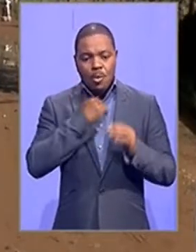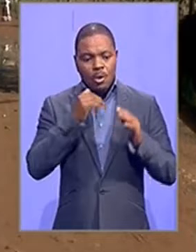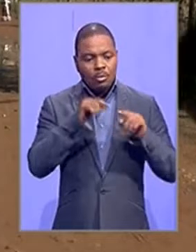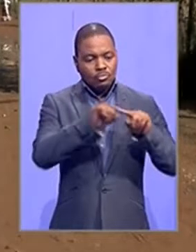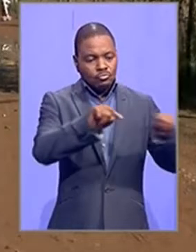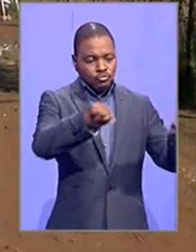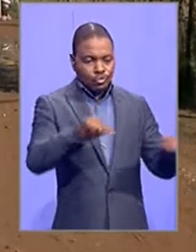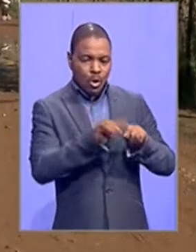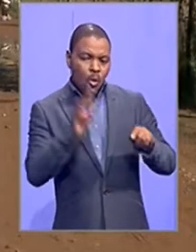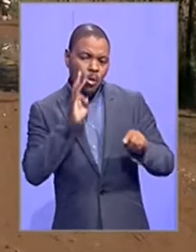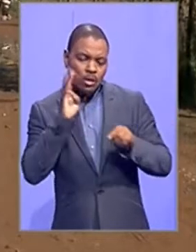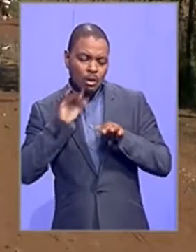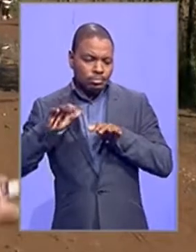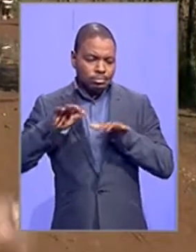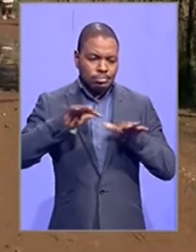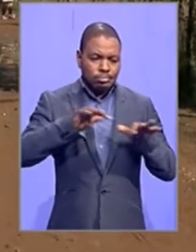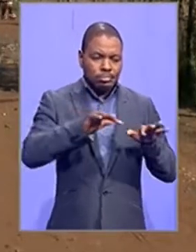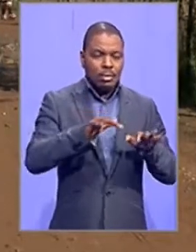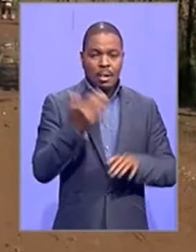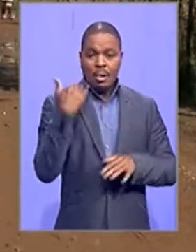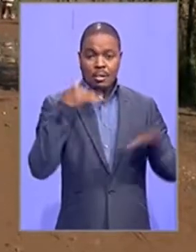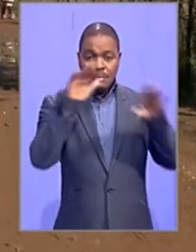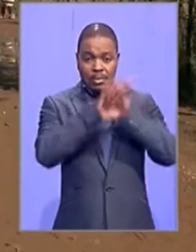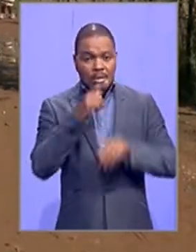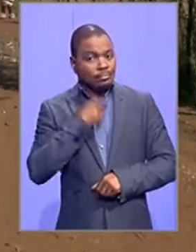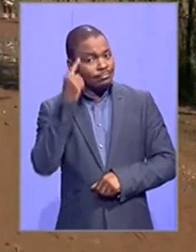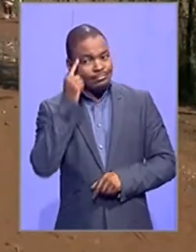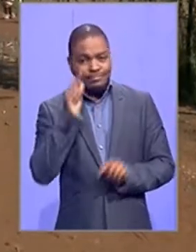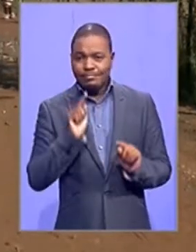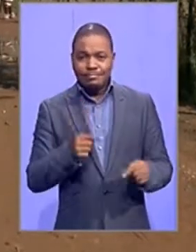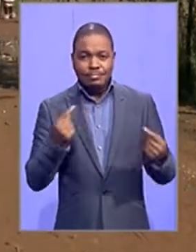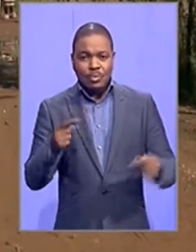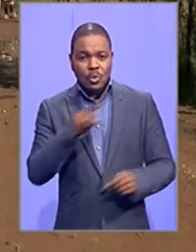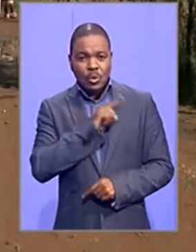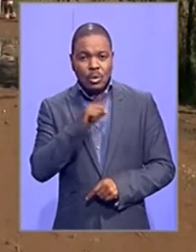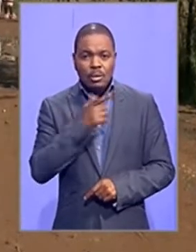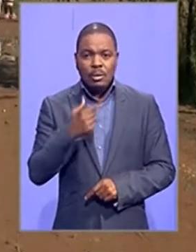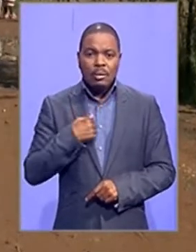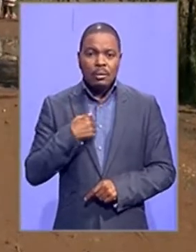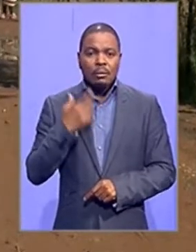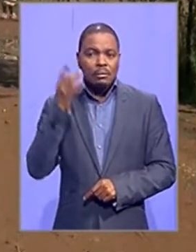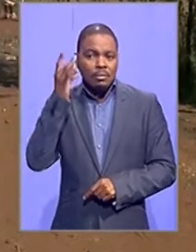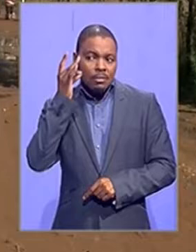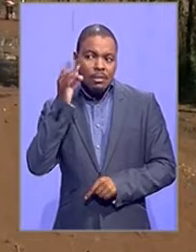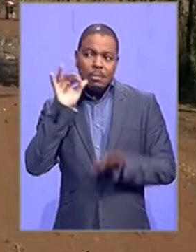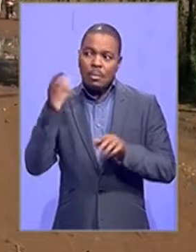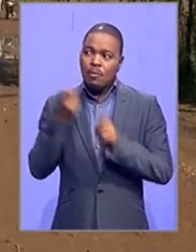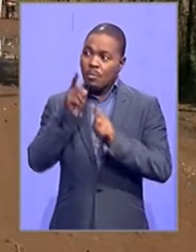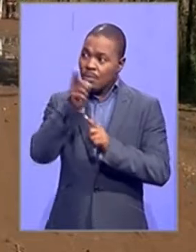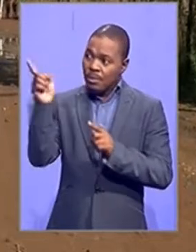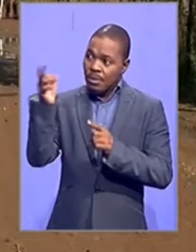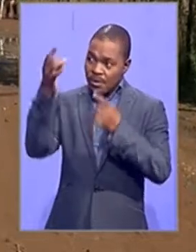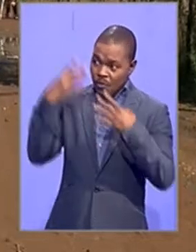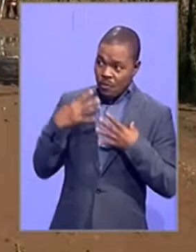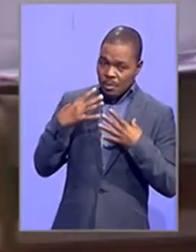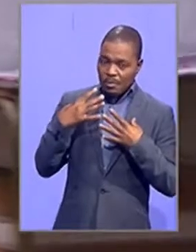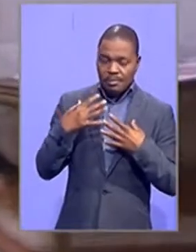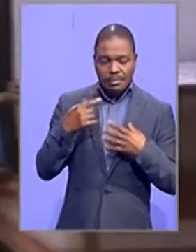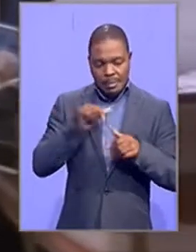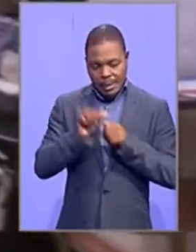yards. Last night we didn't sleep because Elise and some of the guys of the fire brigade came and told us we must